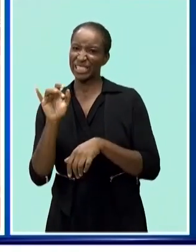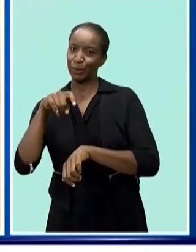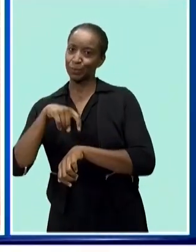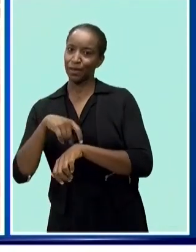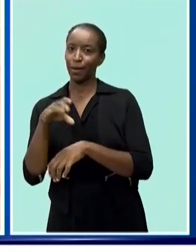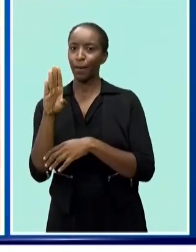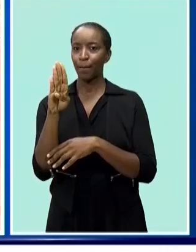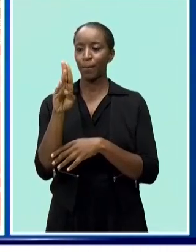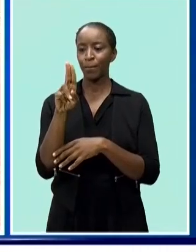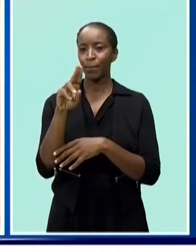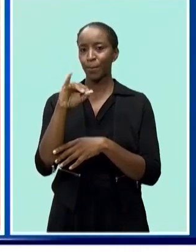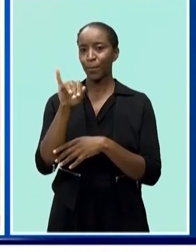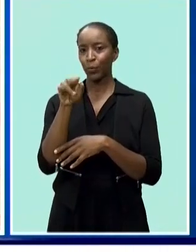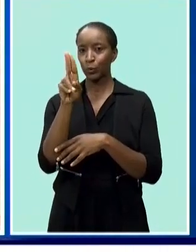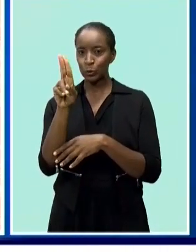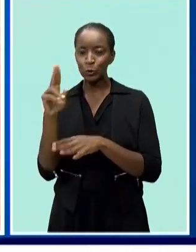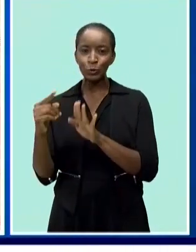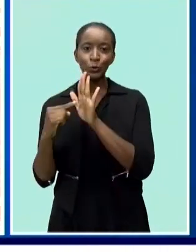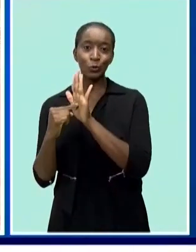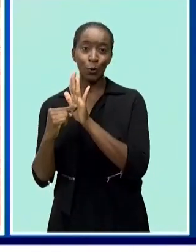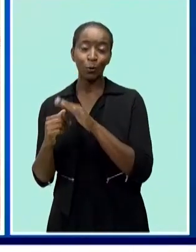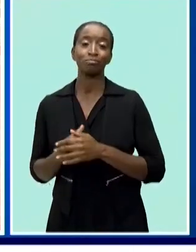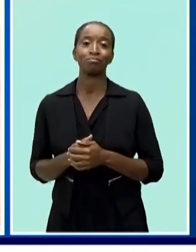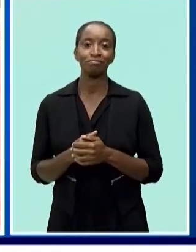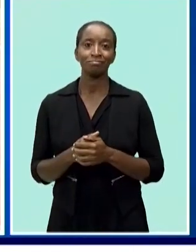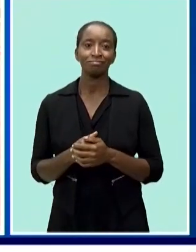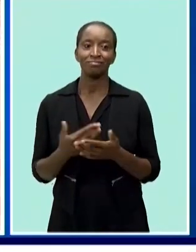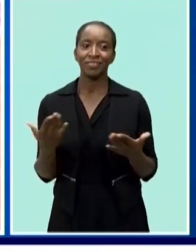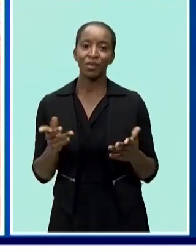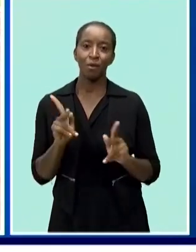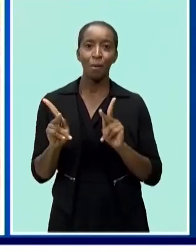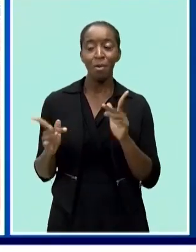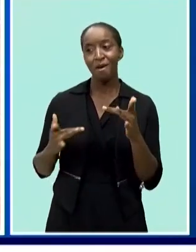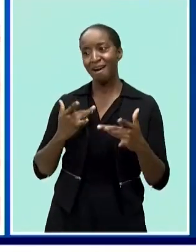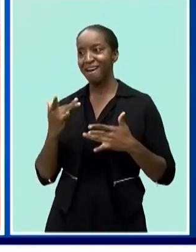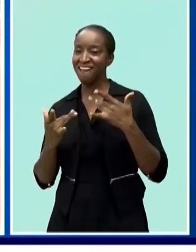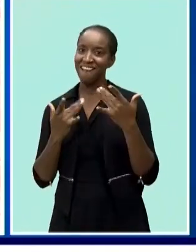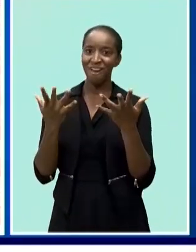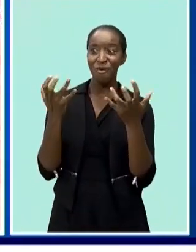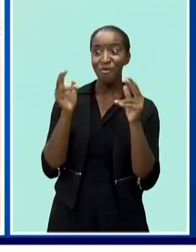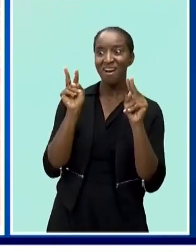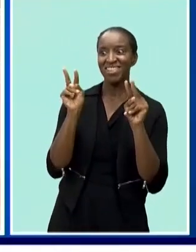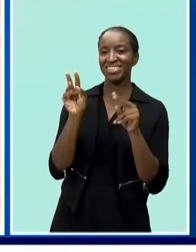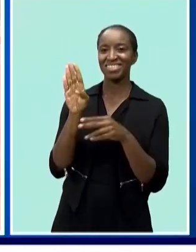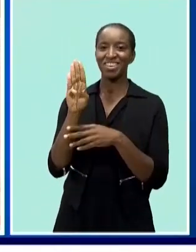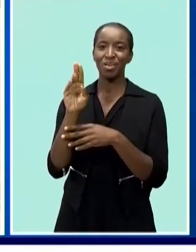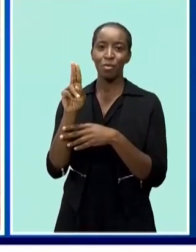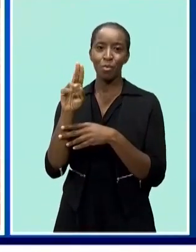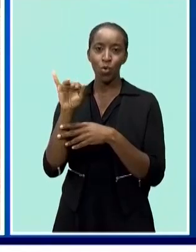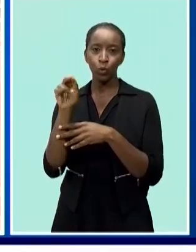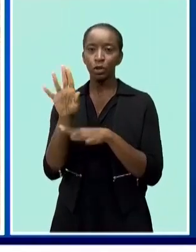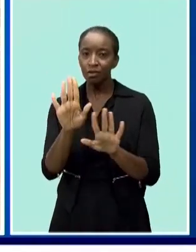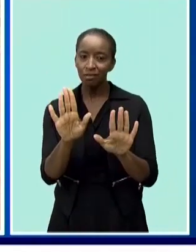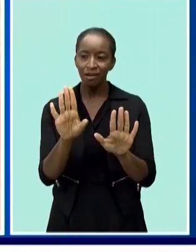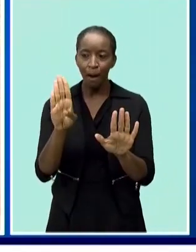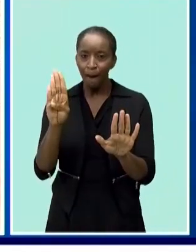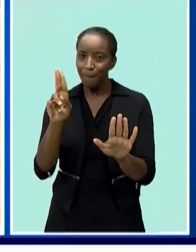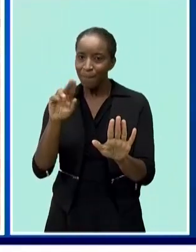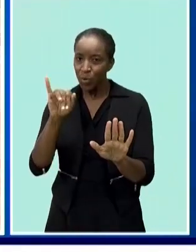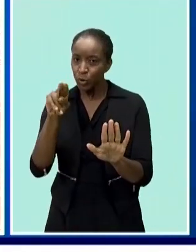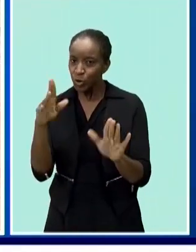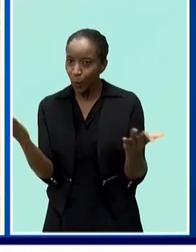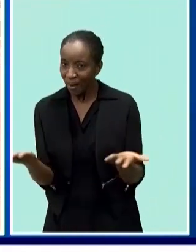Buju show, and there will be Buju Mania down here at Barclays Park. I'm not saying that Buju will be here down here too,